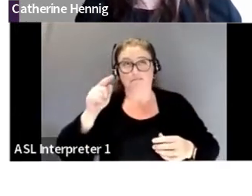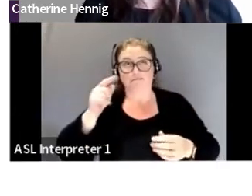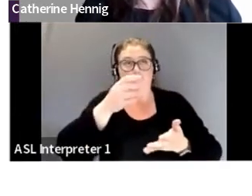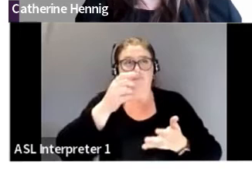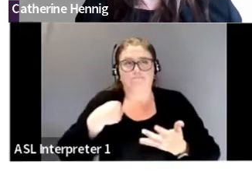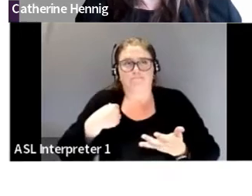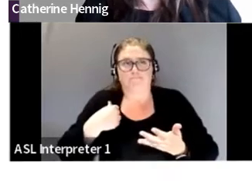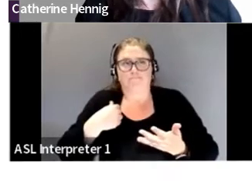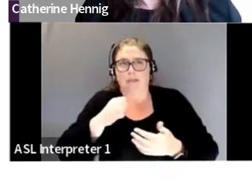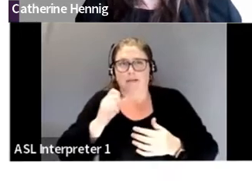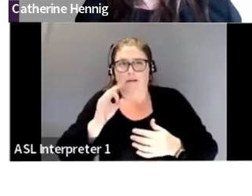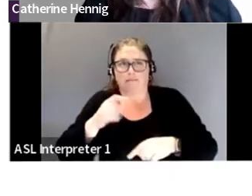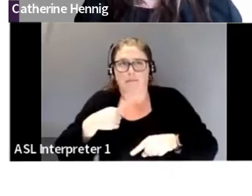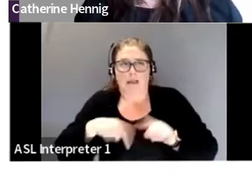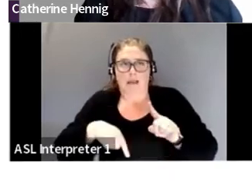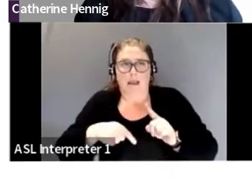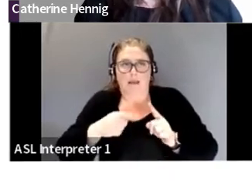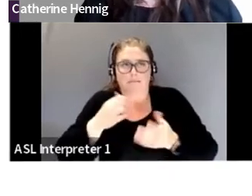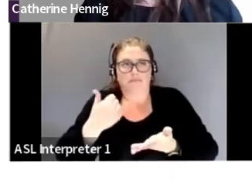and is not true.